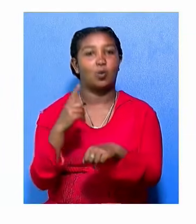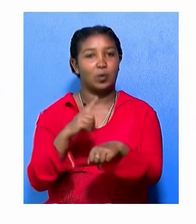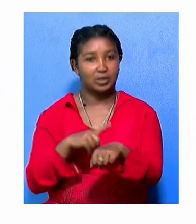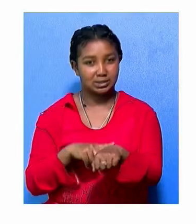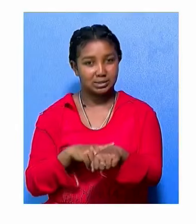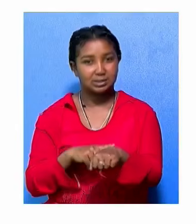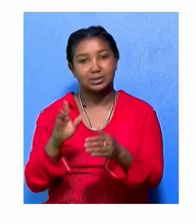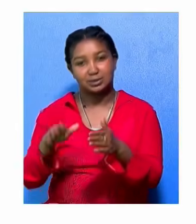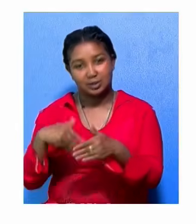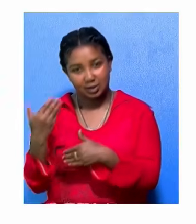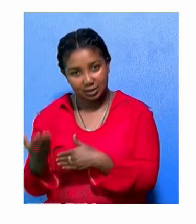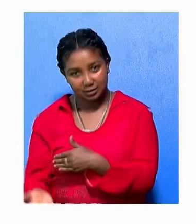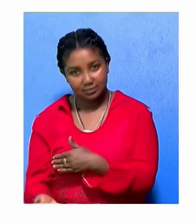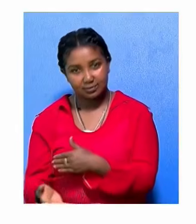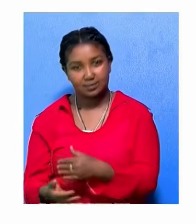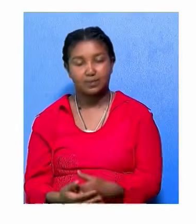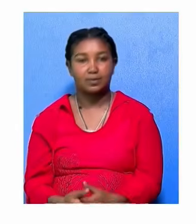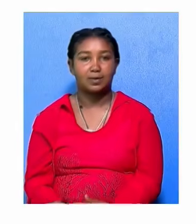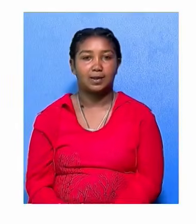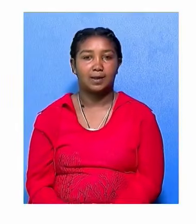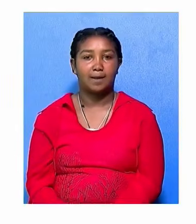Always. Then,